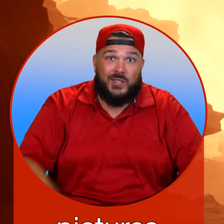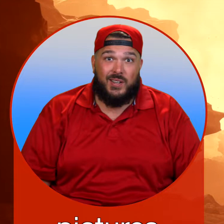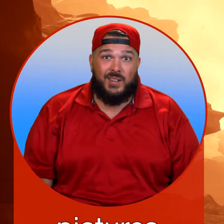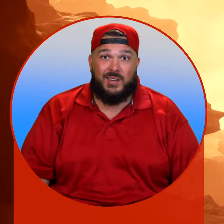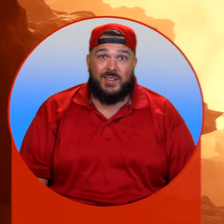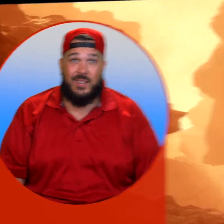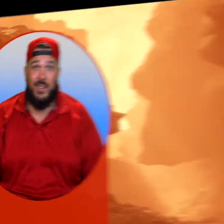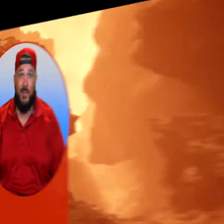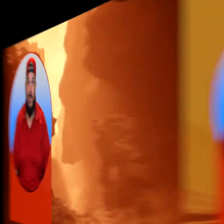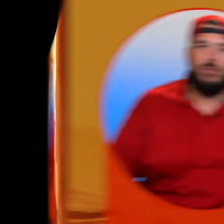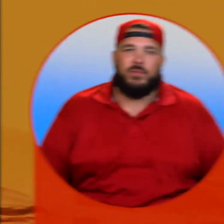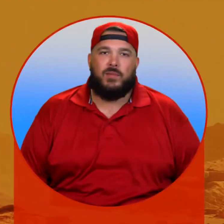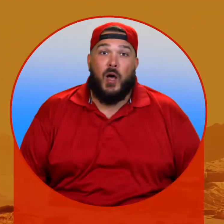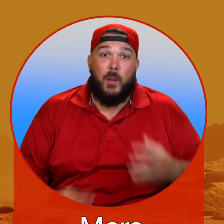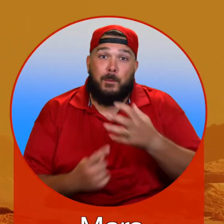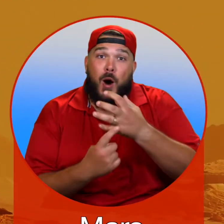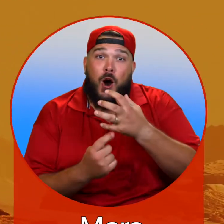pictures.